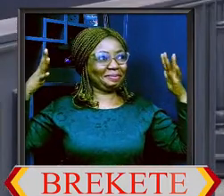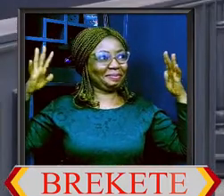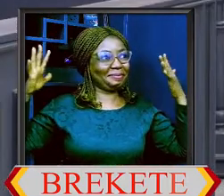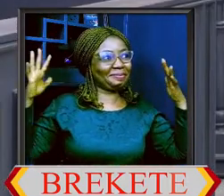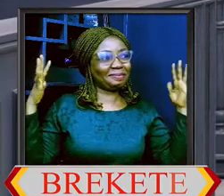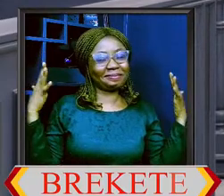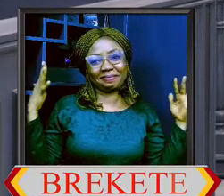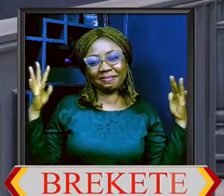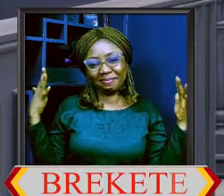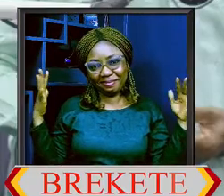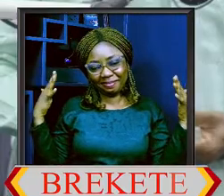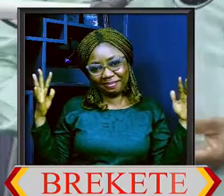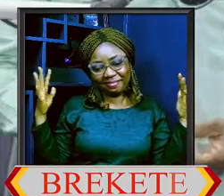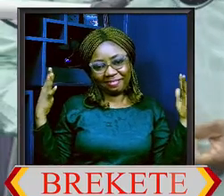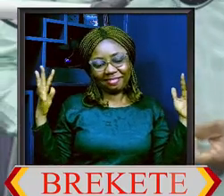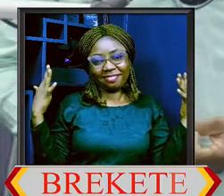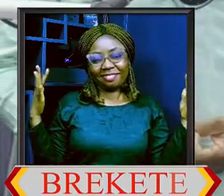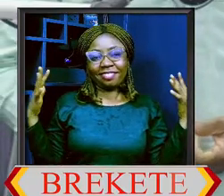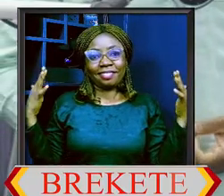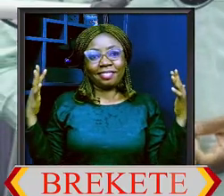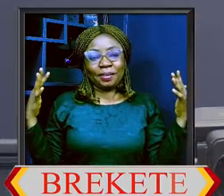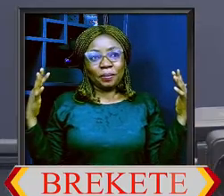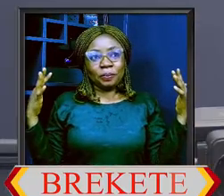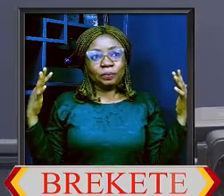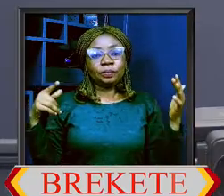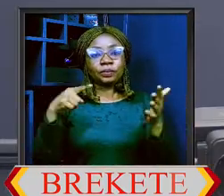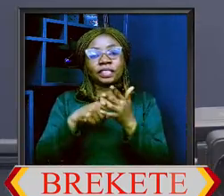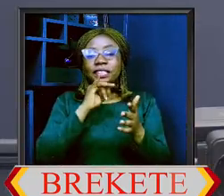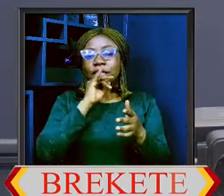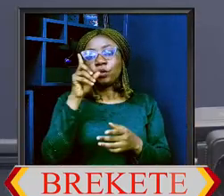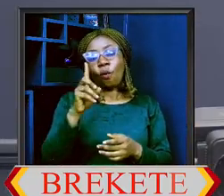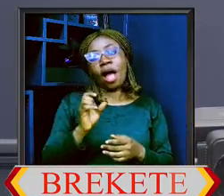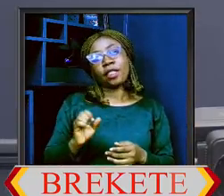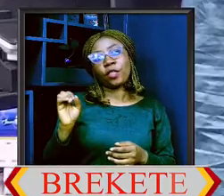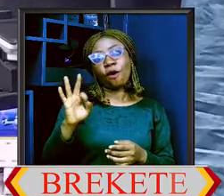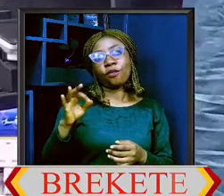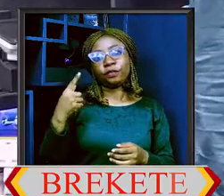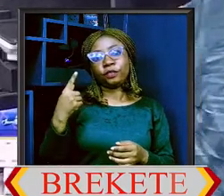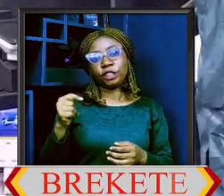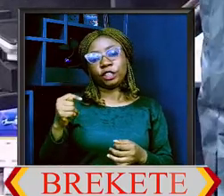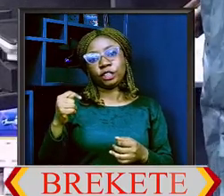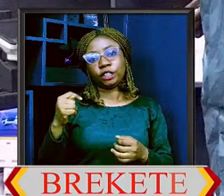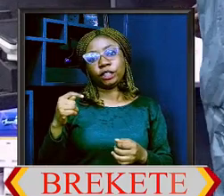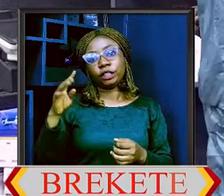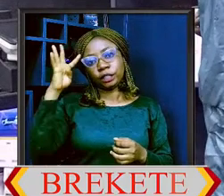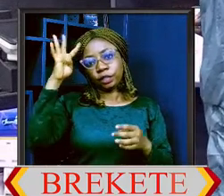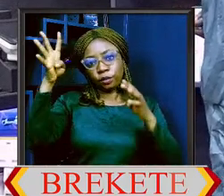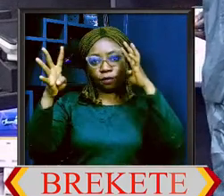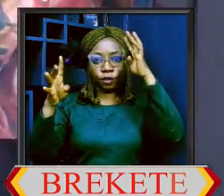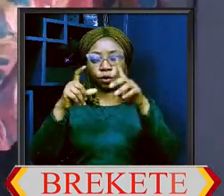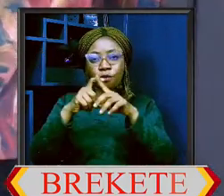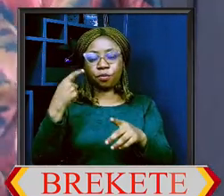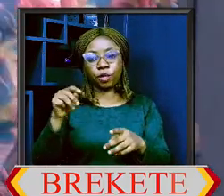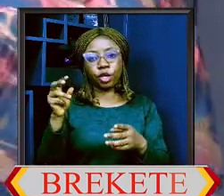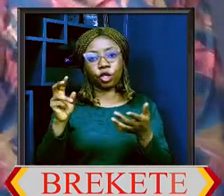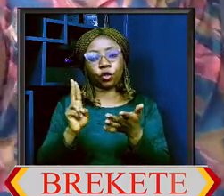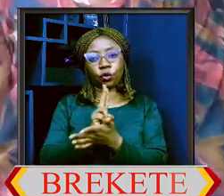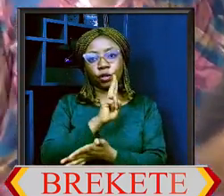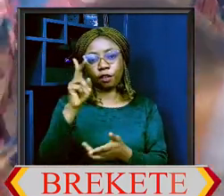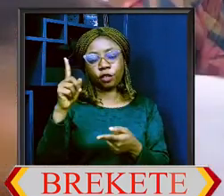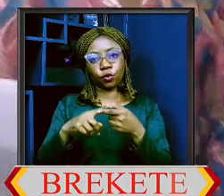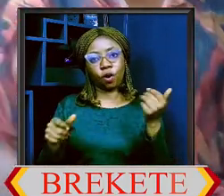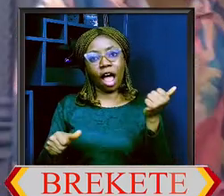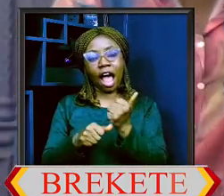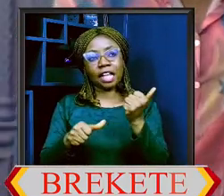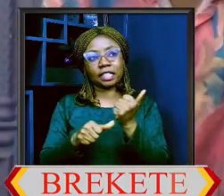so this this is this is one of the Innovations from the University to uh